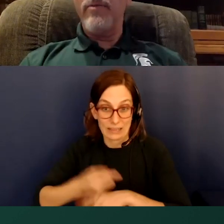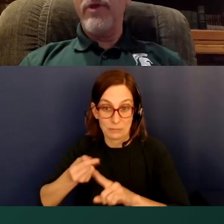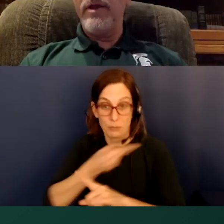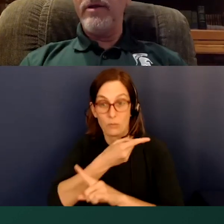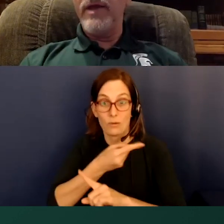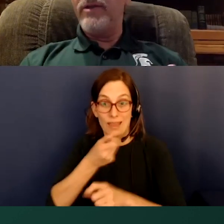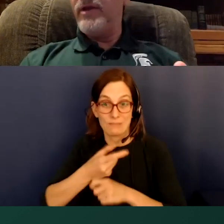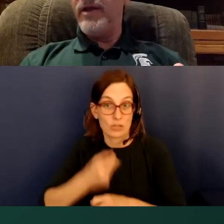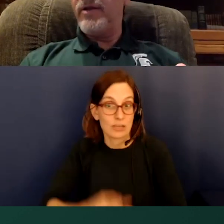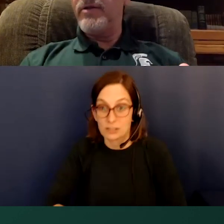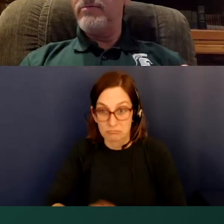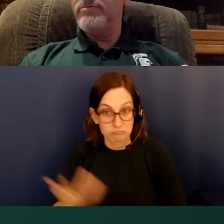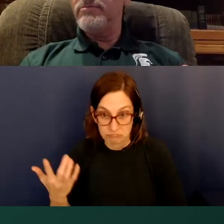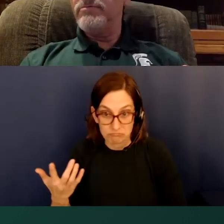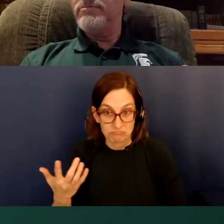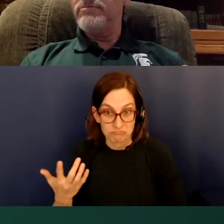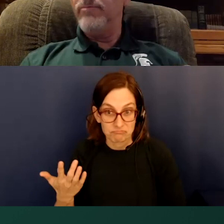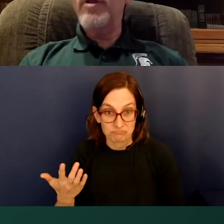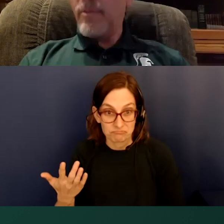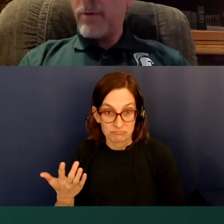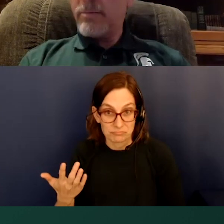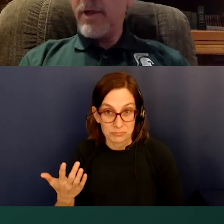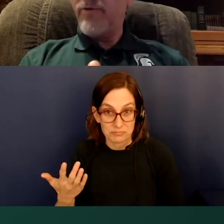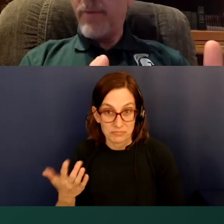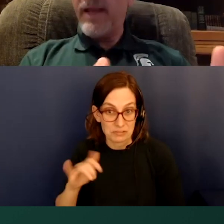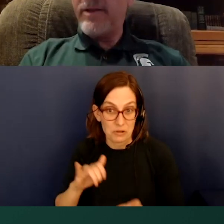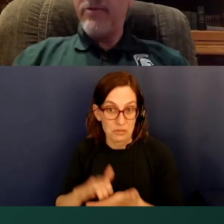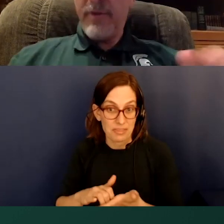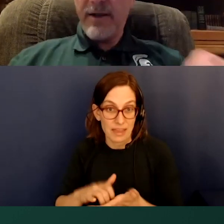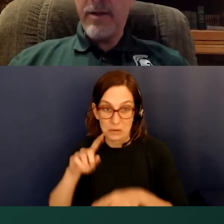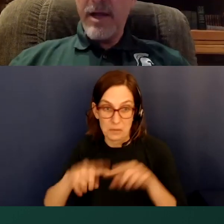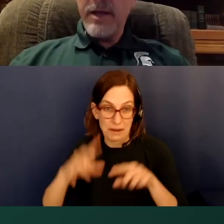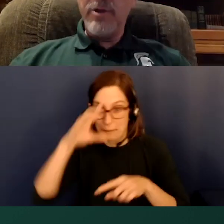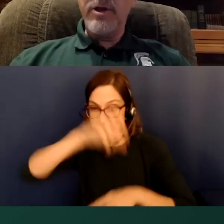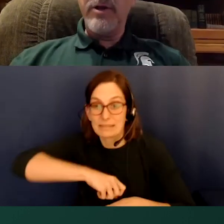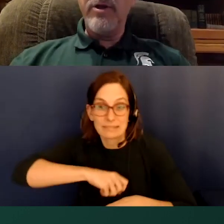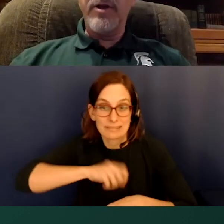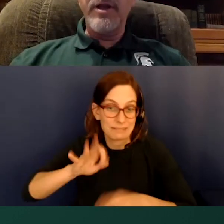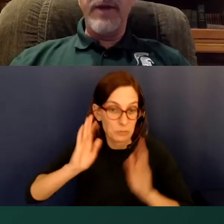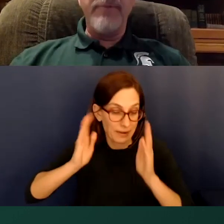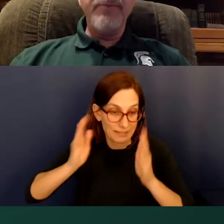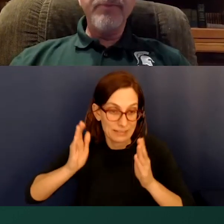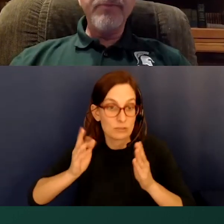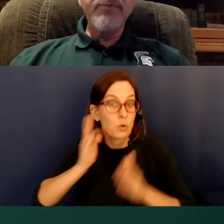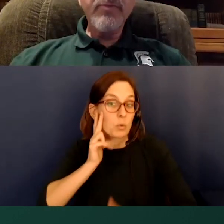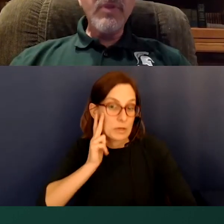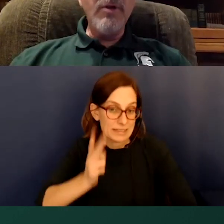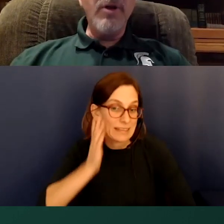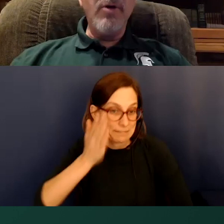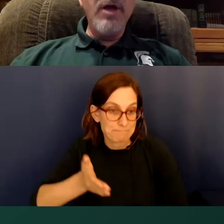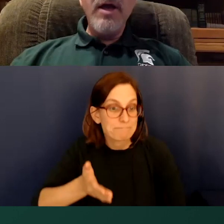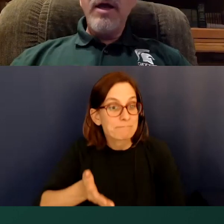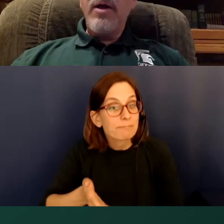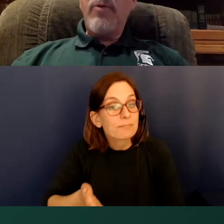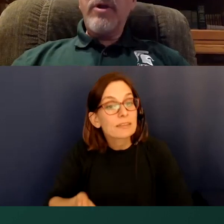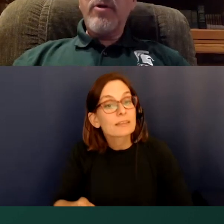not something that is missable if you're paying attention. That is, you're gonna see that.